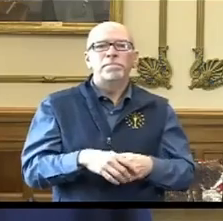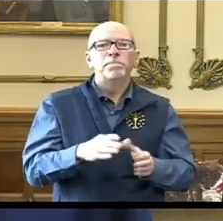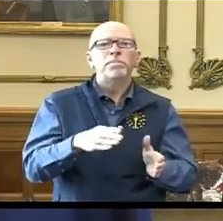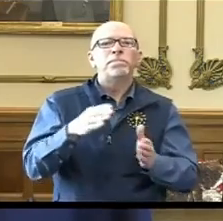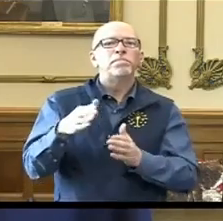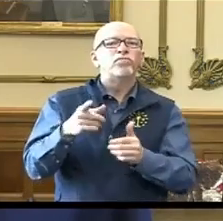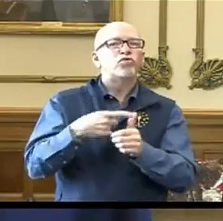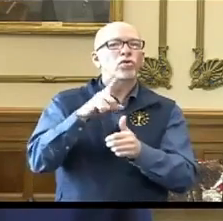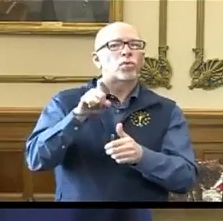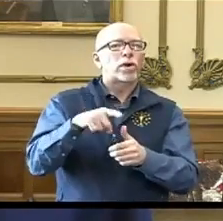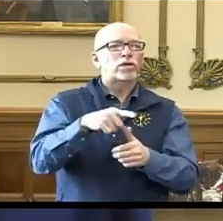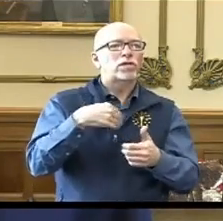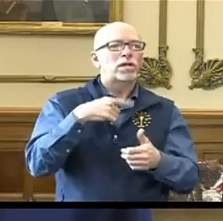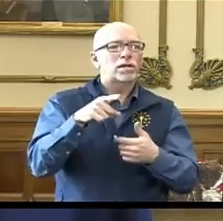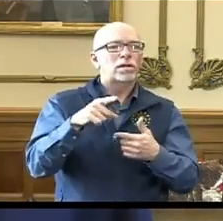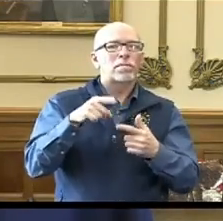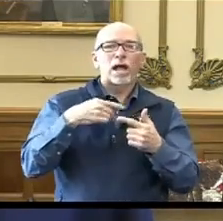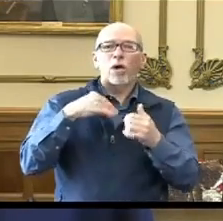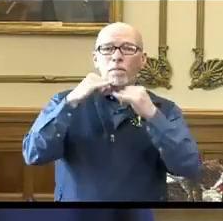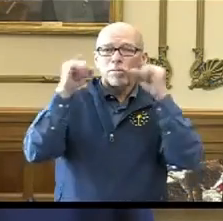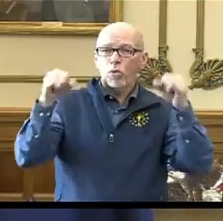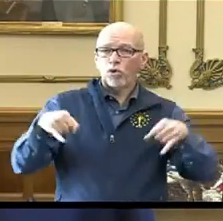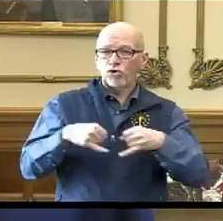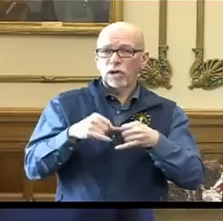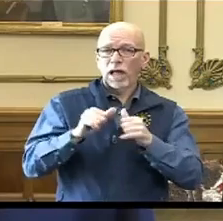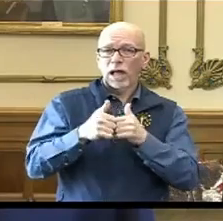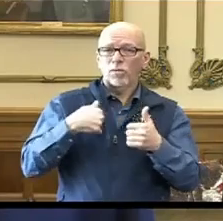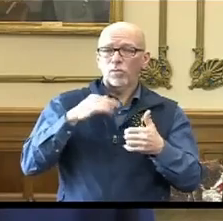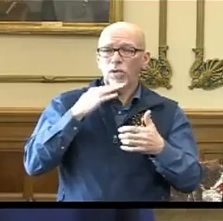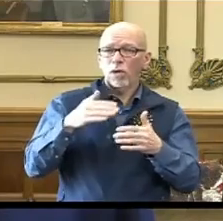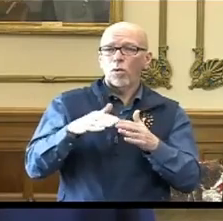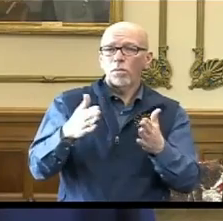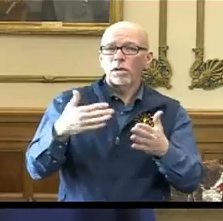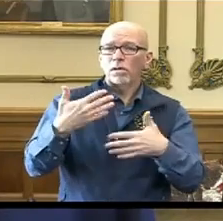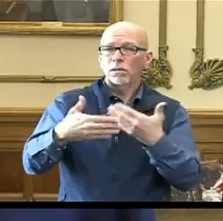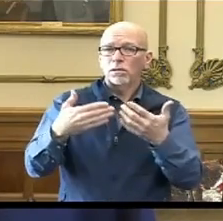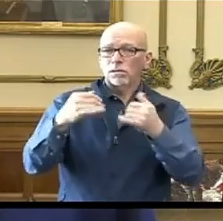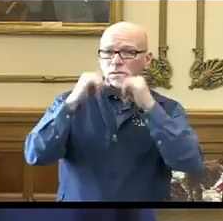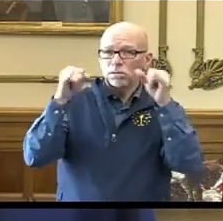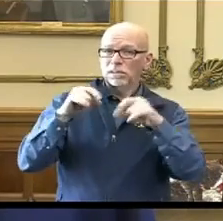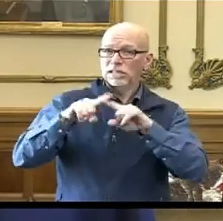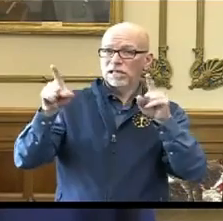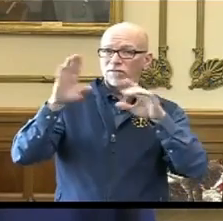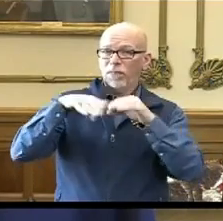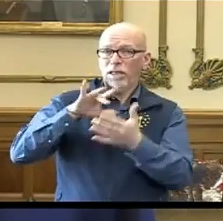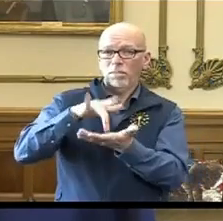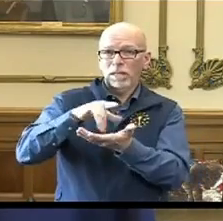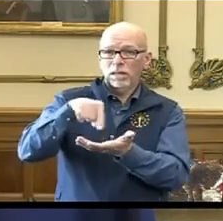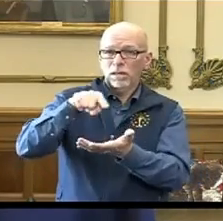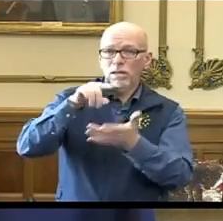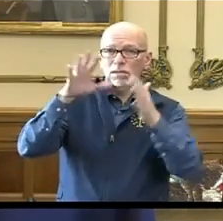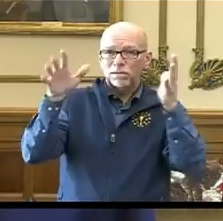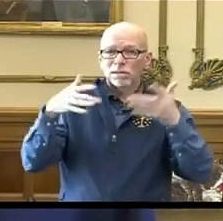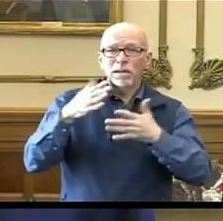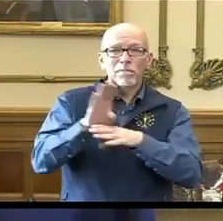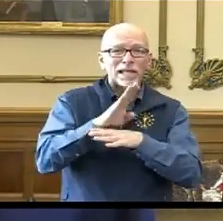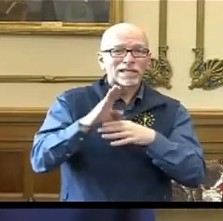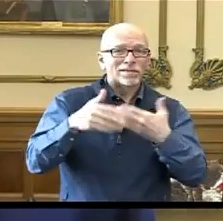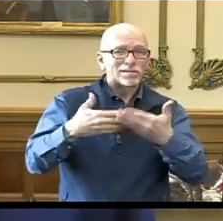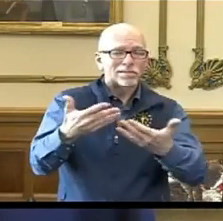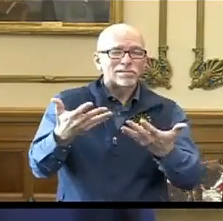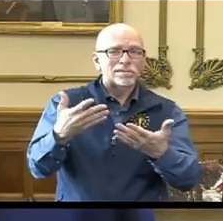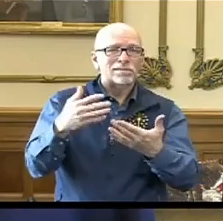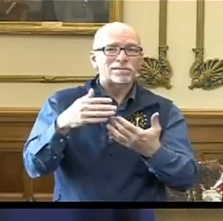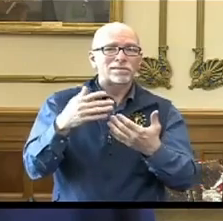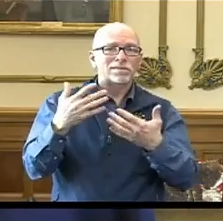The first question you had was about border and how the borders opening up or business opening up